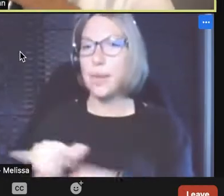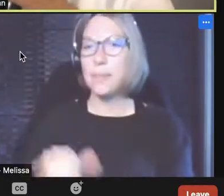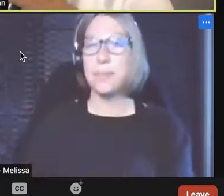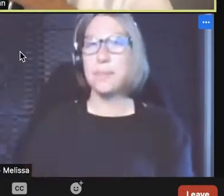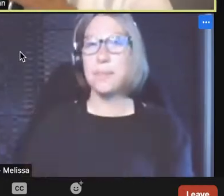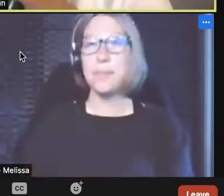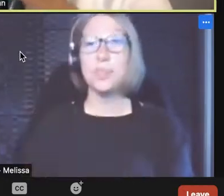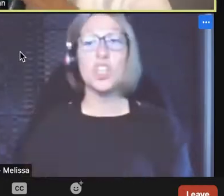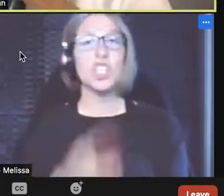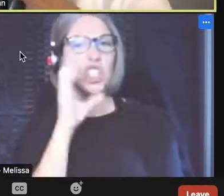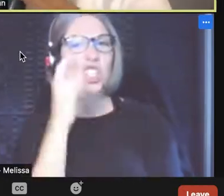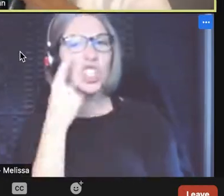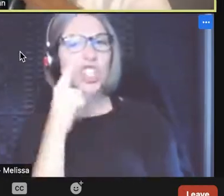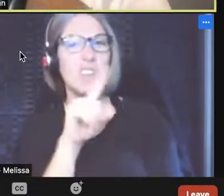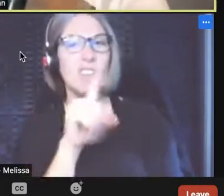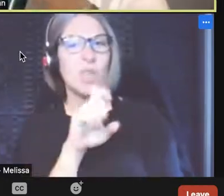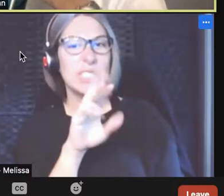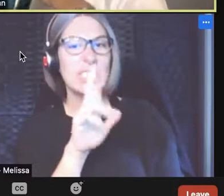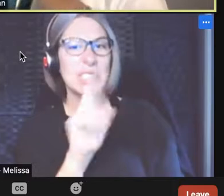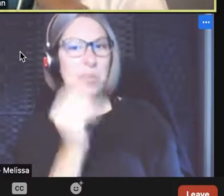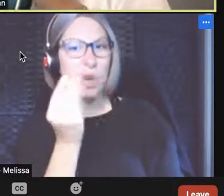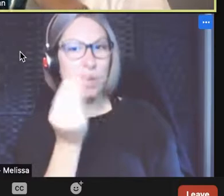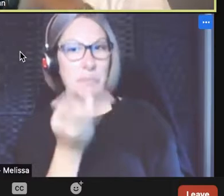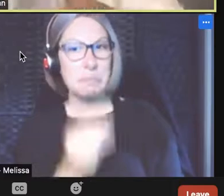She's looking for zebras.